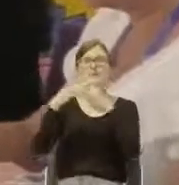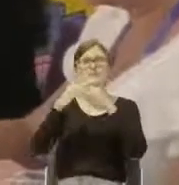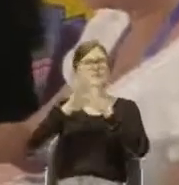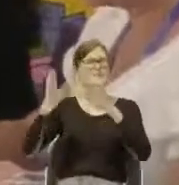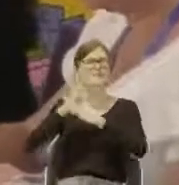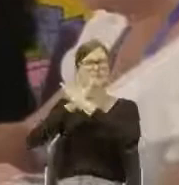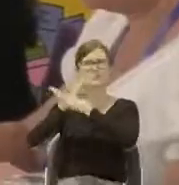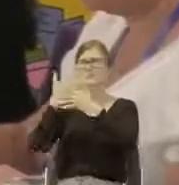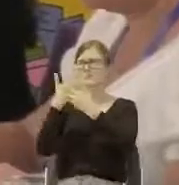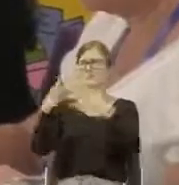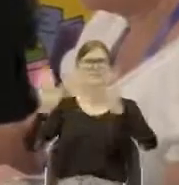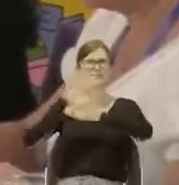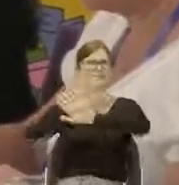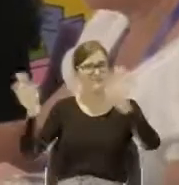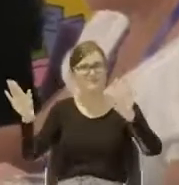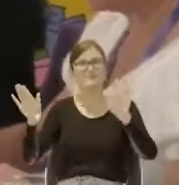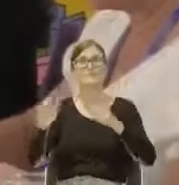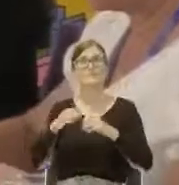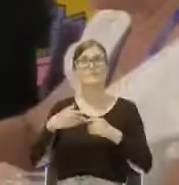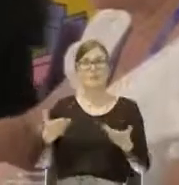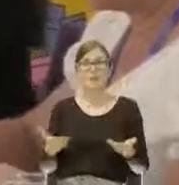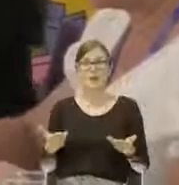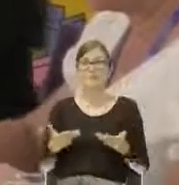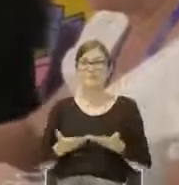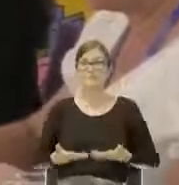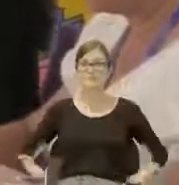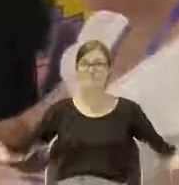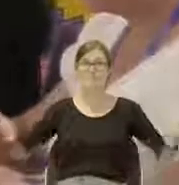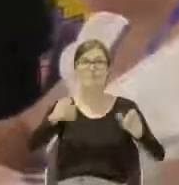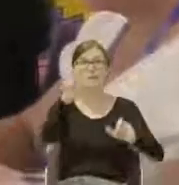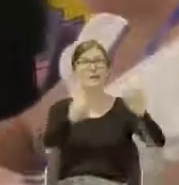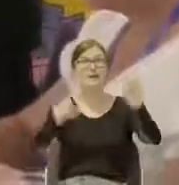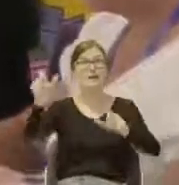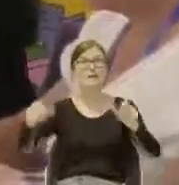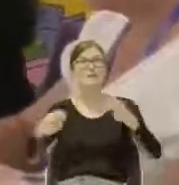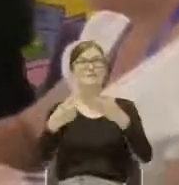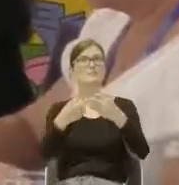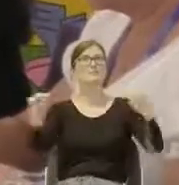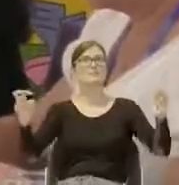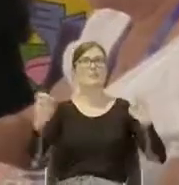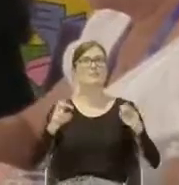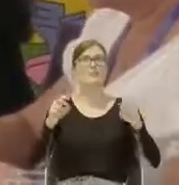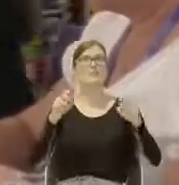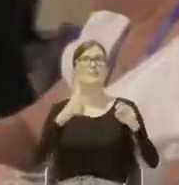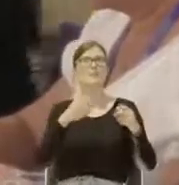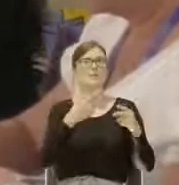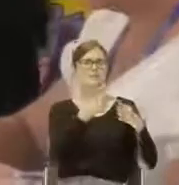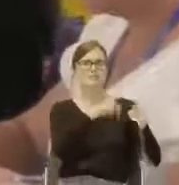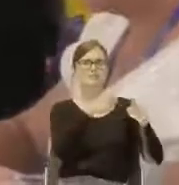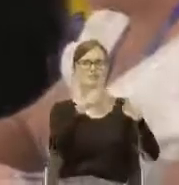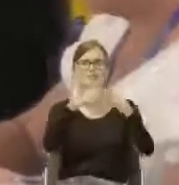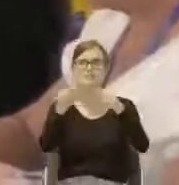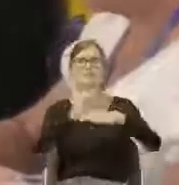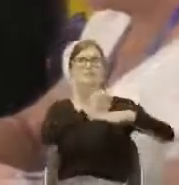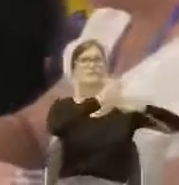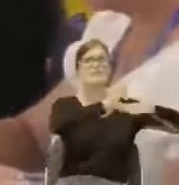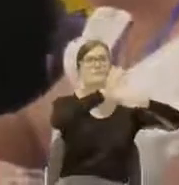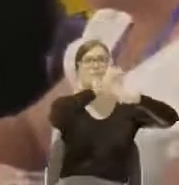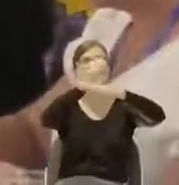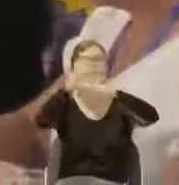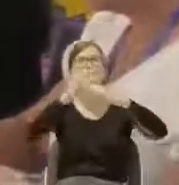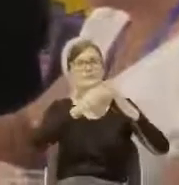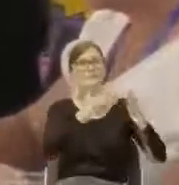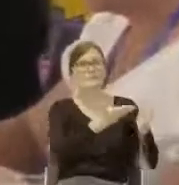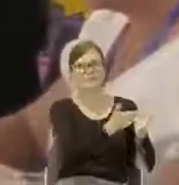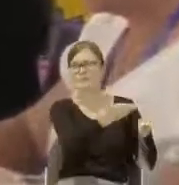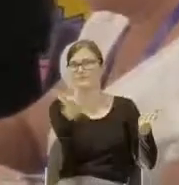you, local authorities from the world, we feel as a Public Service